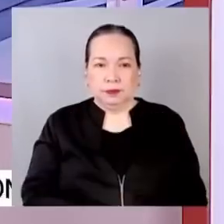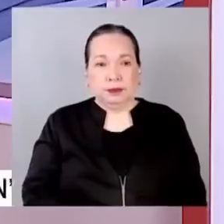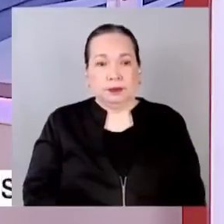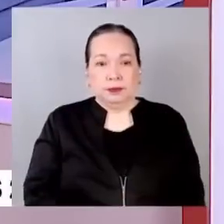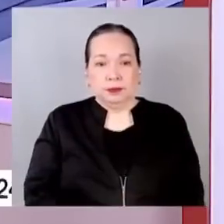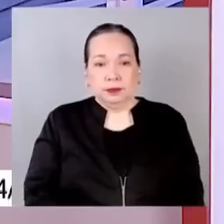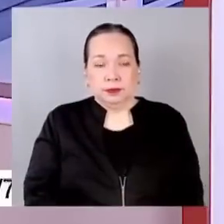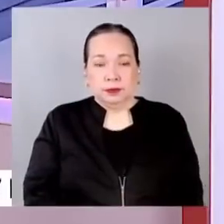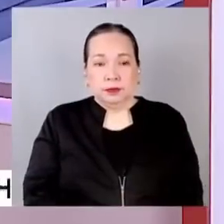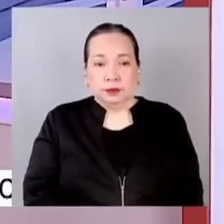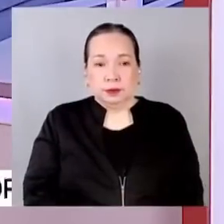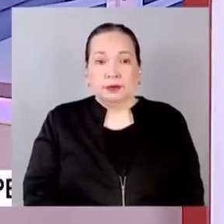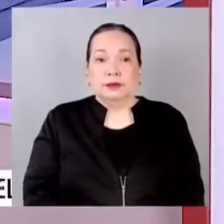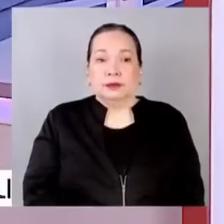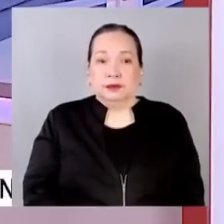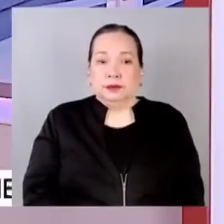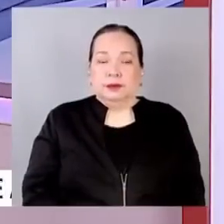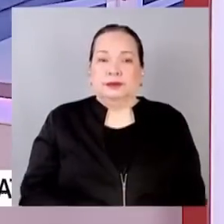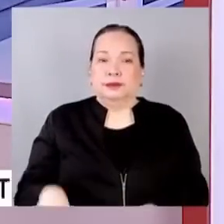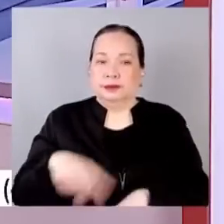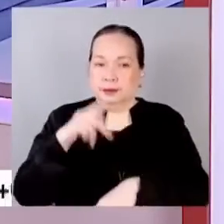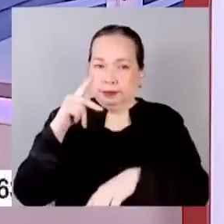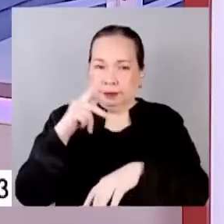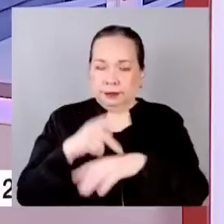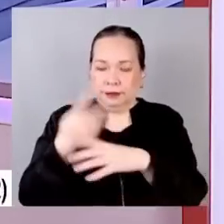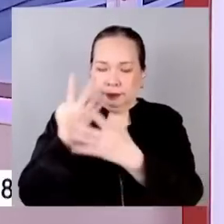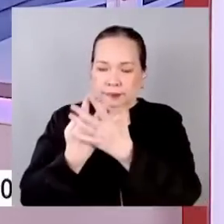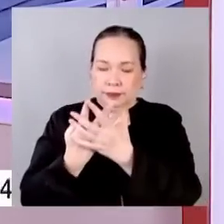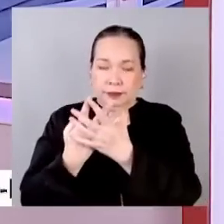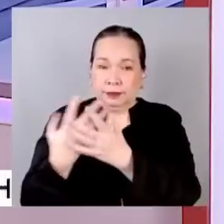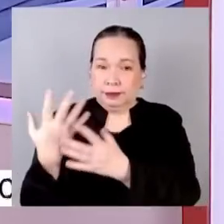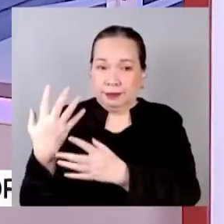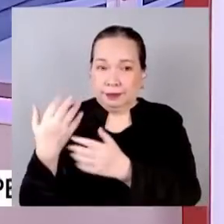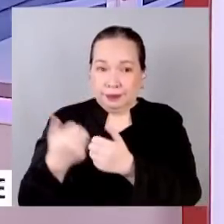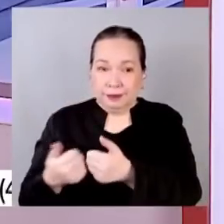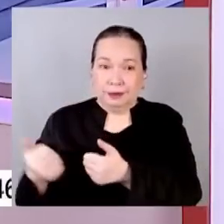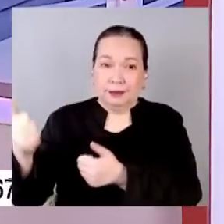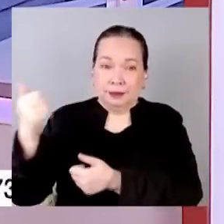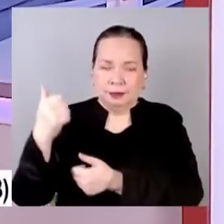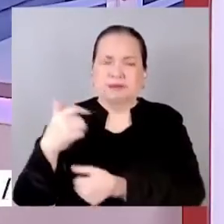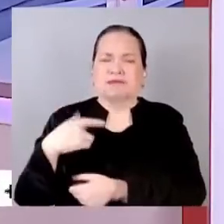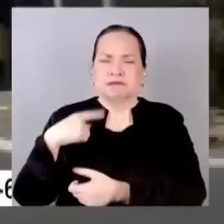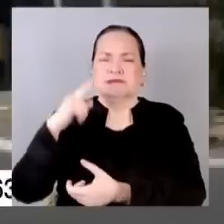The Philippines Prisons Bureau Chief confident they will be able to close down the state